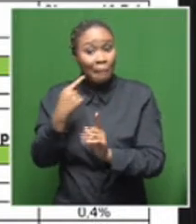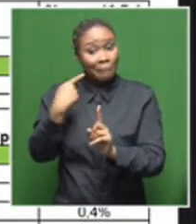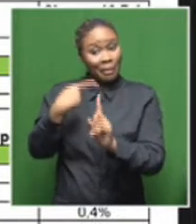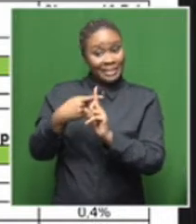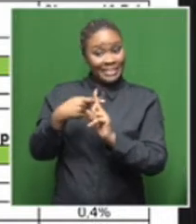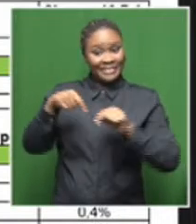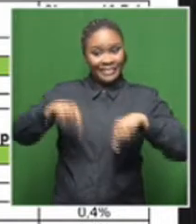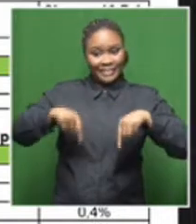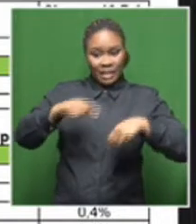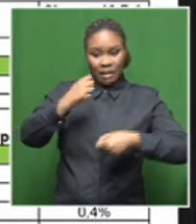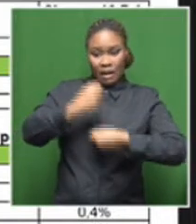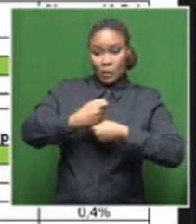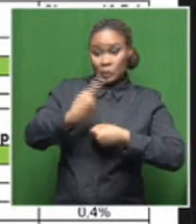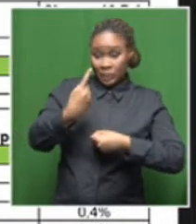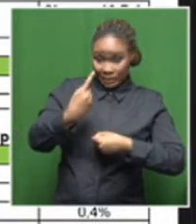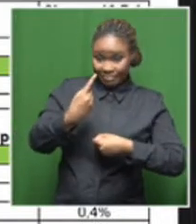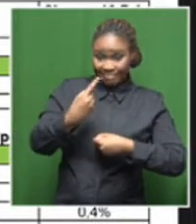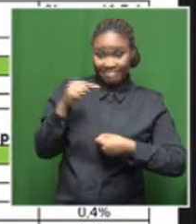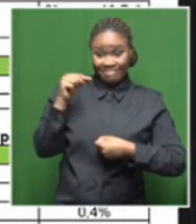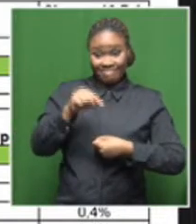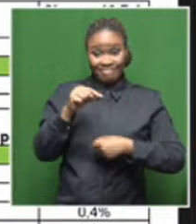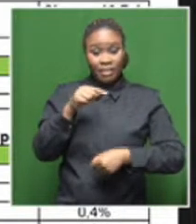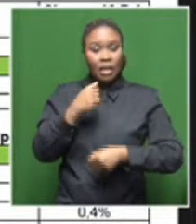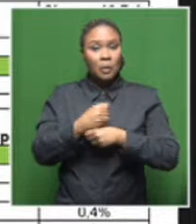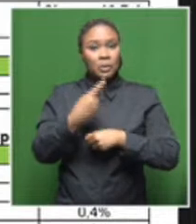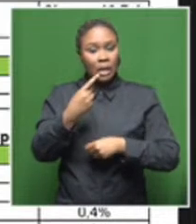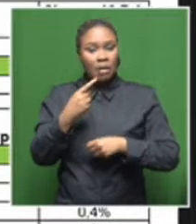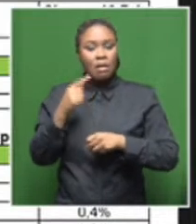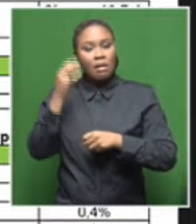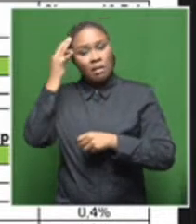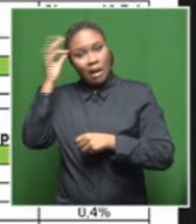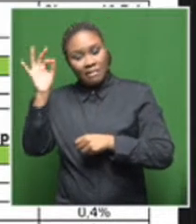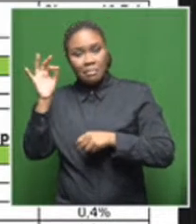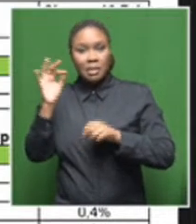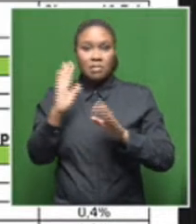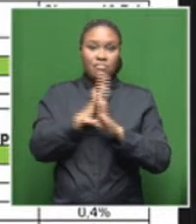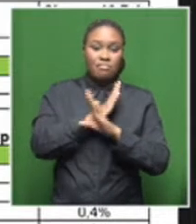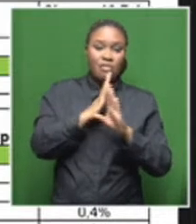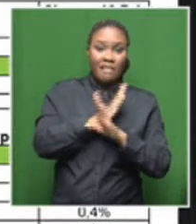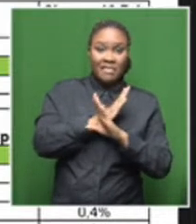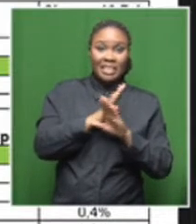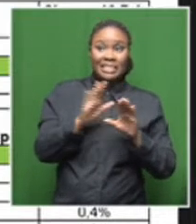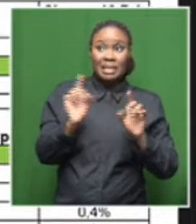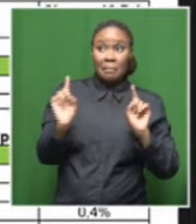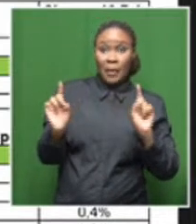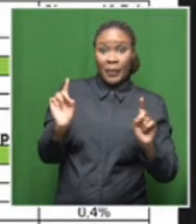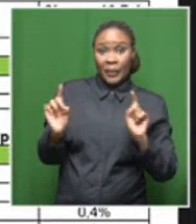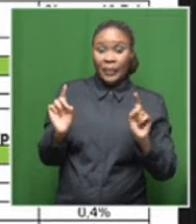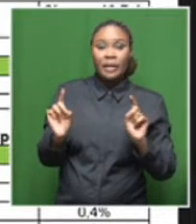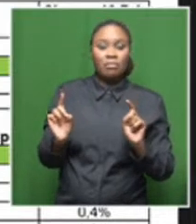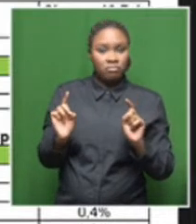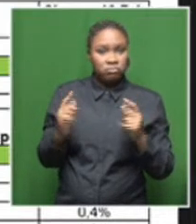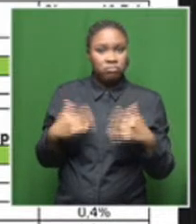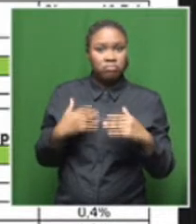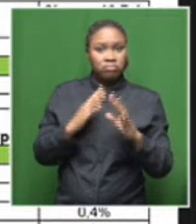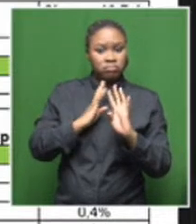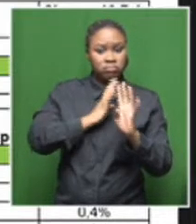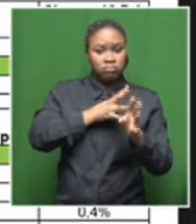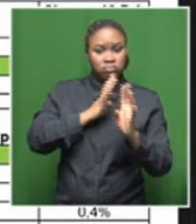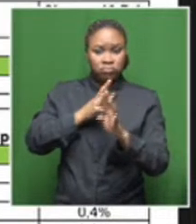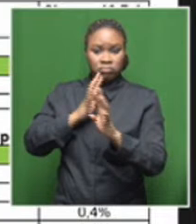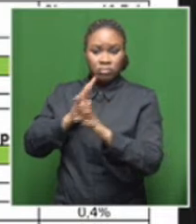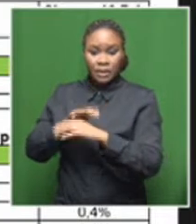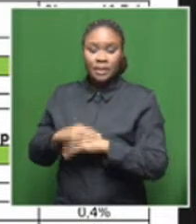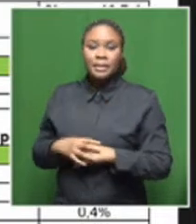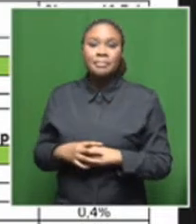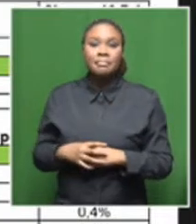in Gauteng, both in the public and the private sector, to increase the number of vaccinations. And Free State continues to do well with their